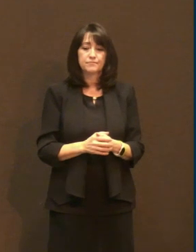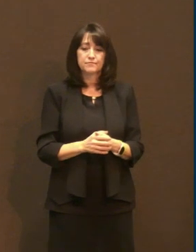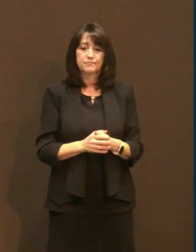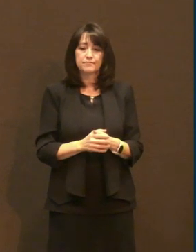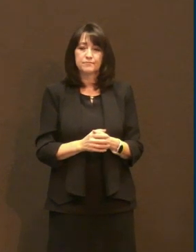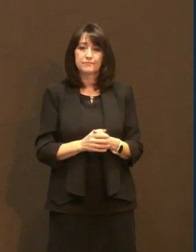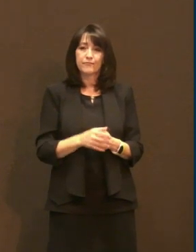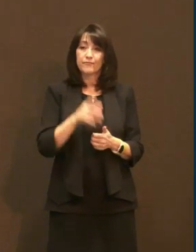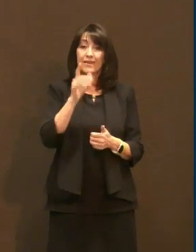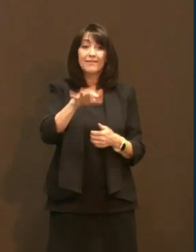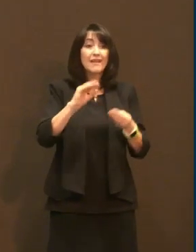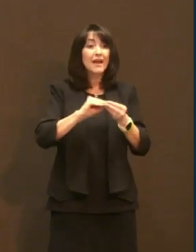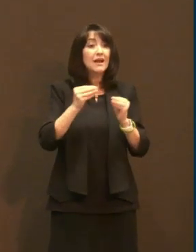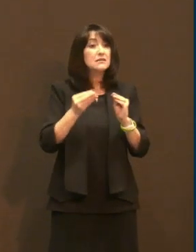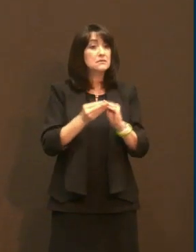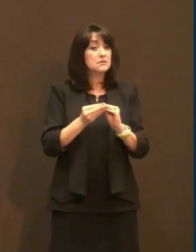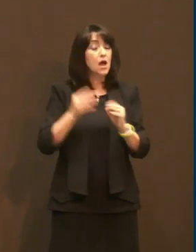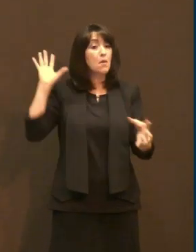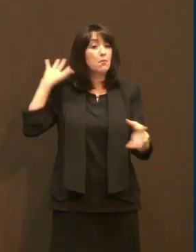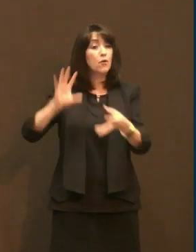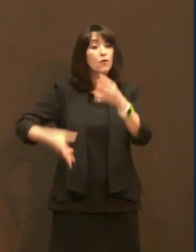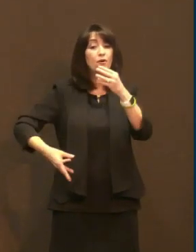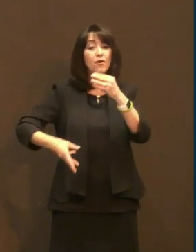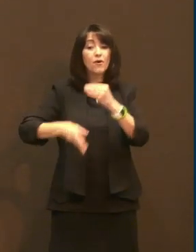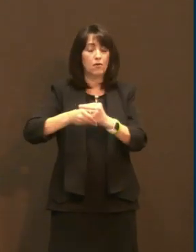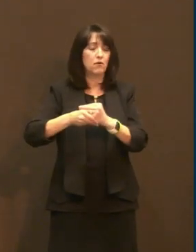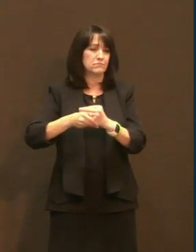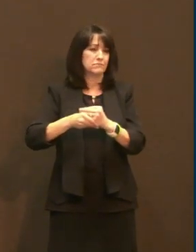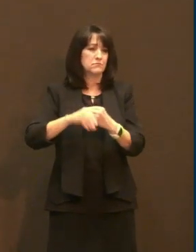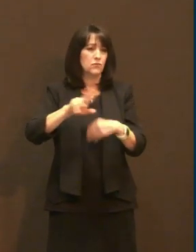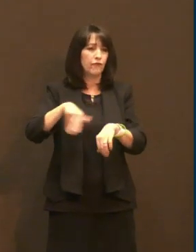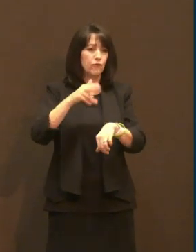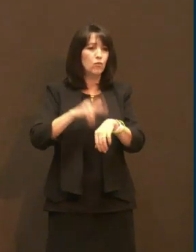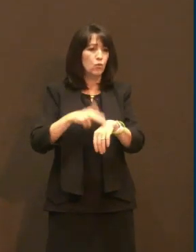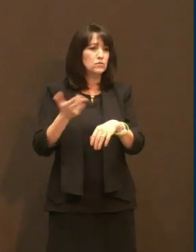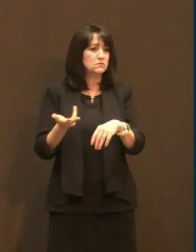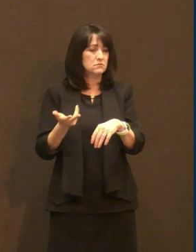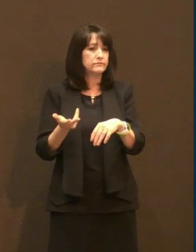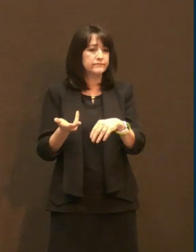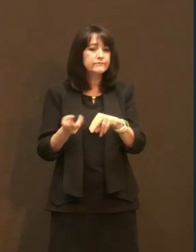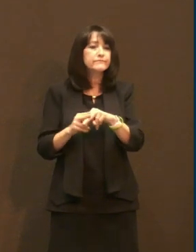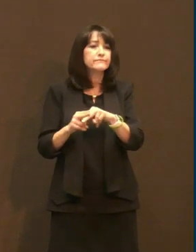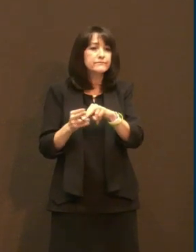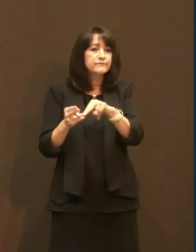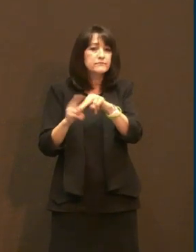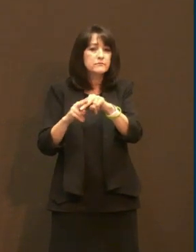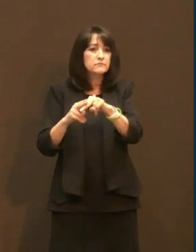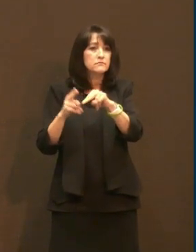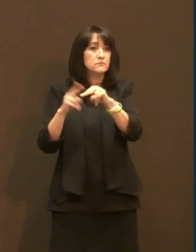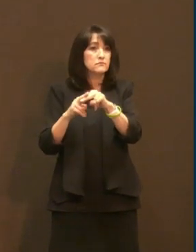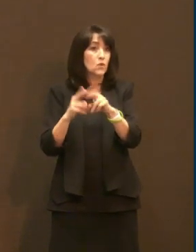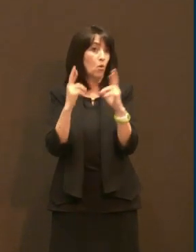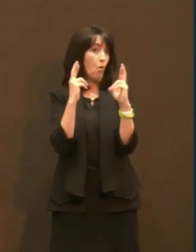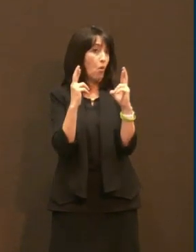will continue to go up, move up. It is moving up more slowly. If you look in the last graph, you can